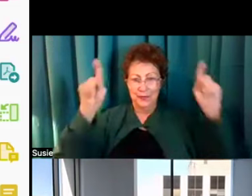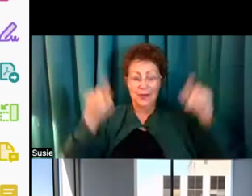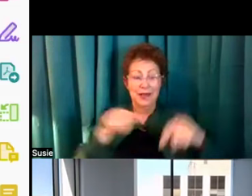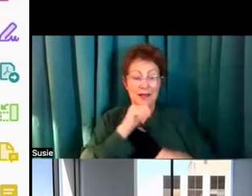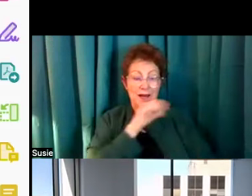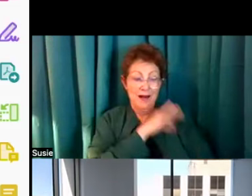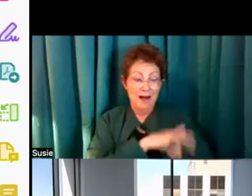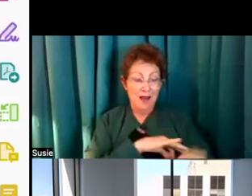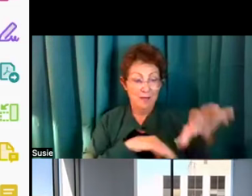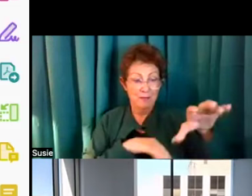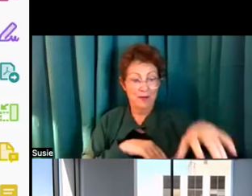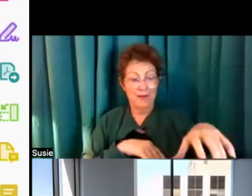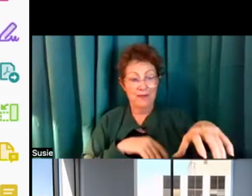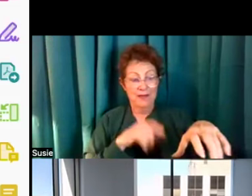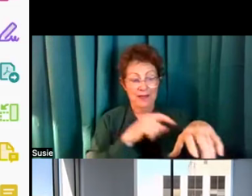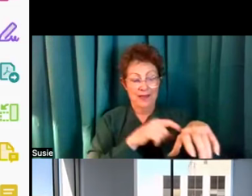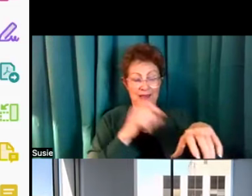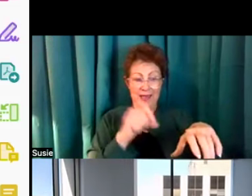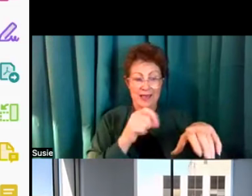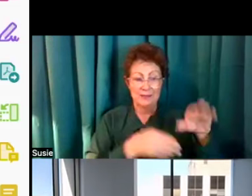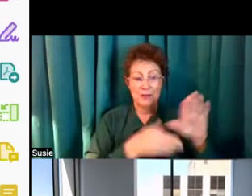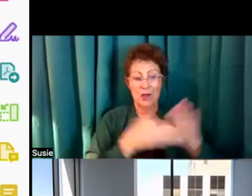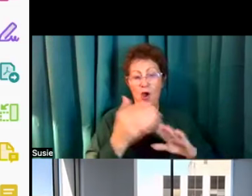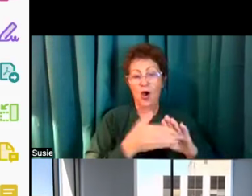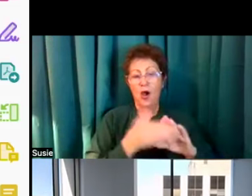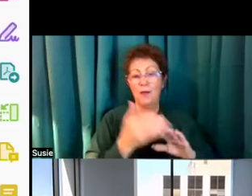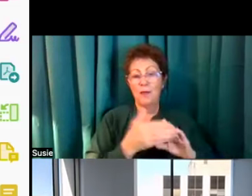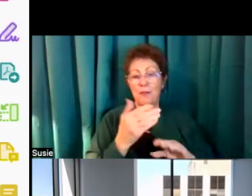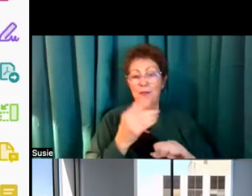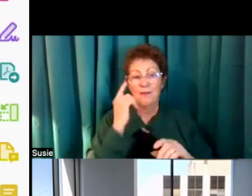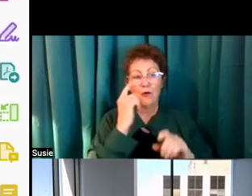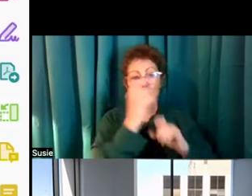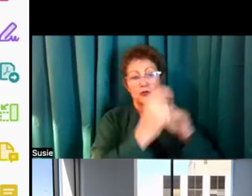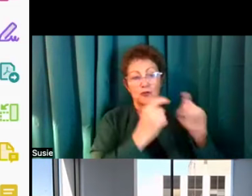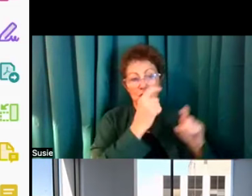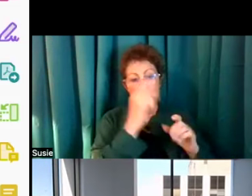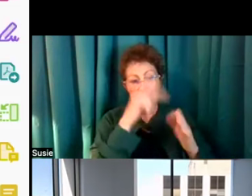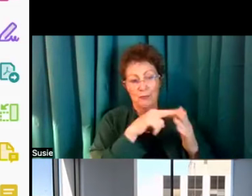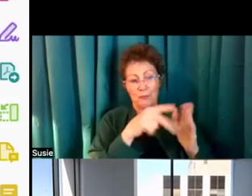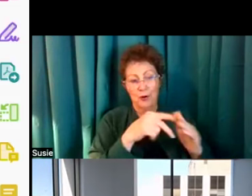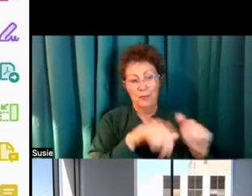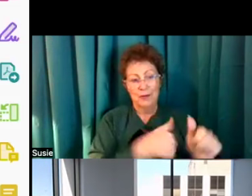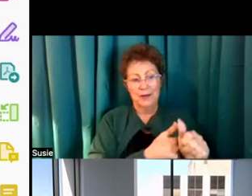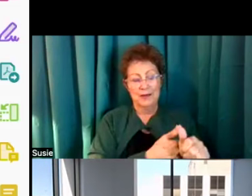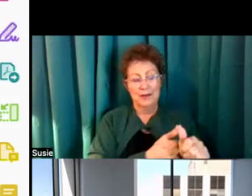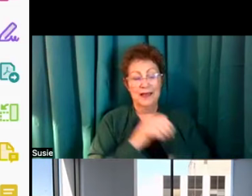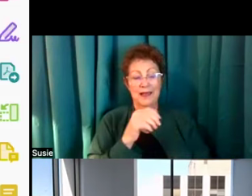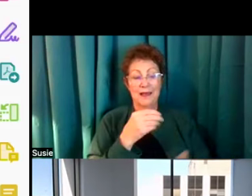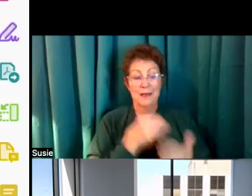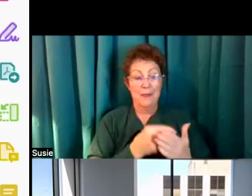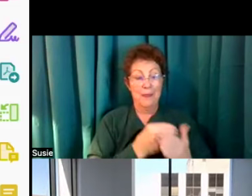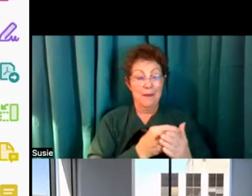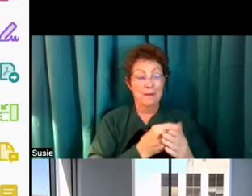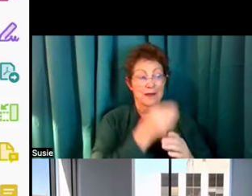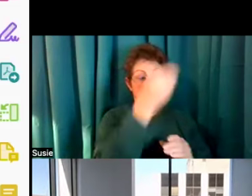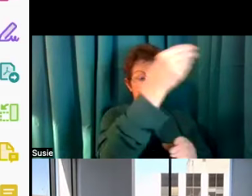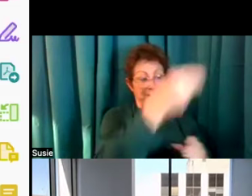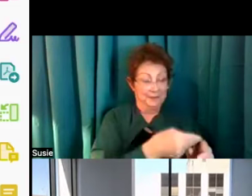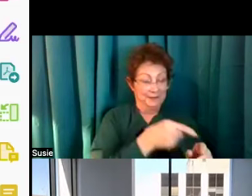nonprofit has to be operated for a charitable purpose. The assets of the nonprofit are